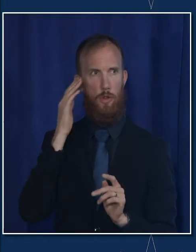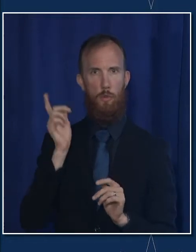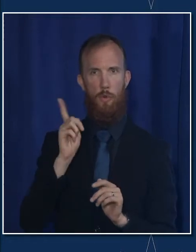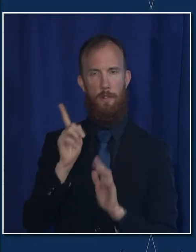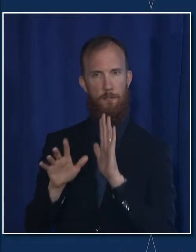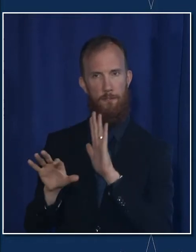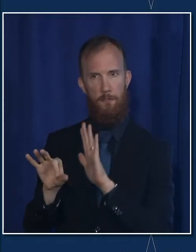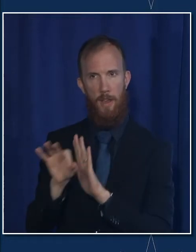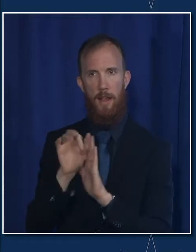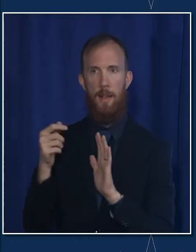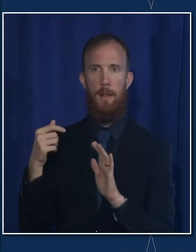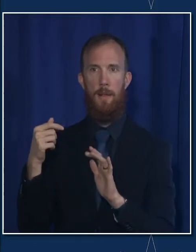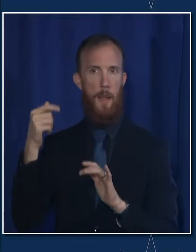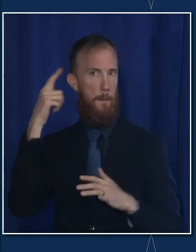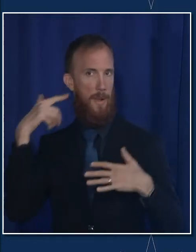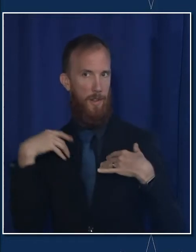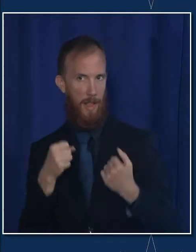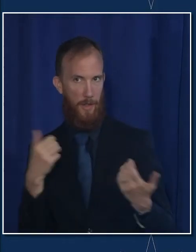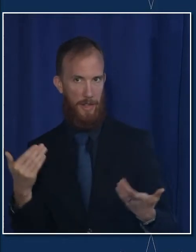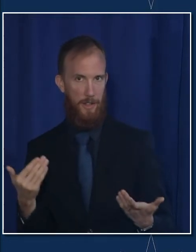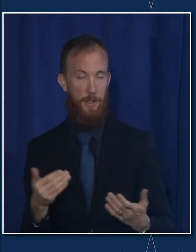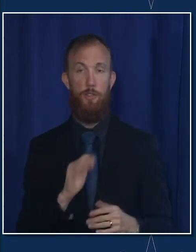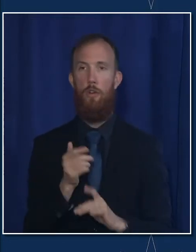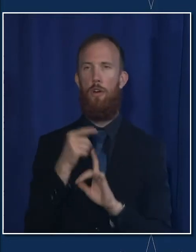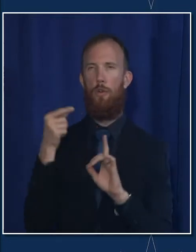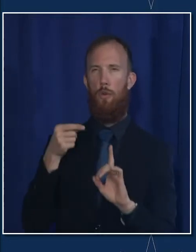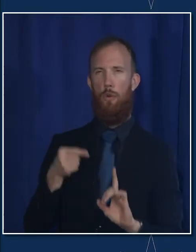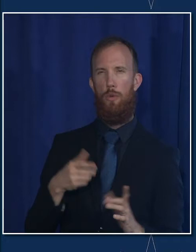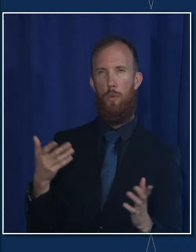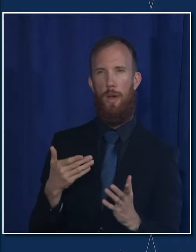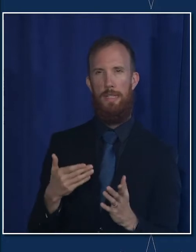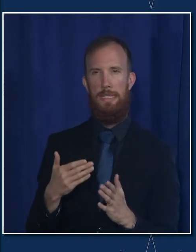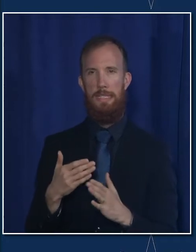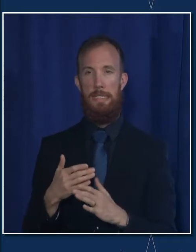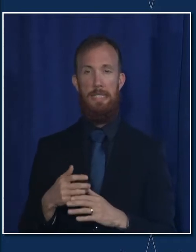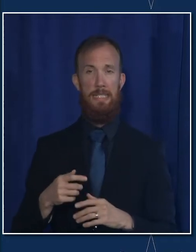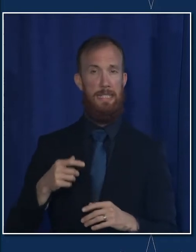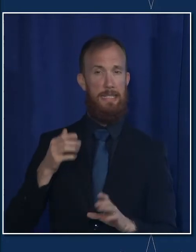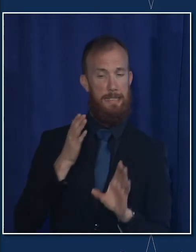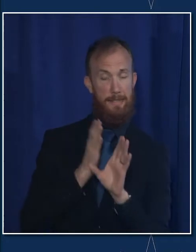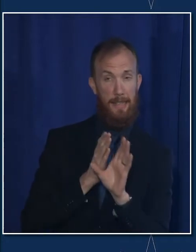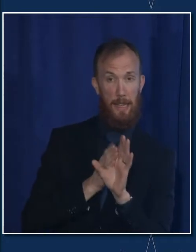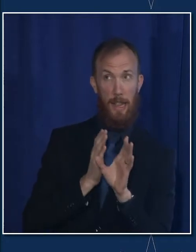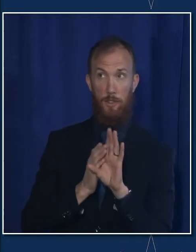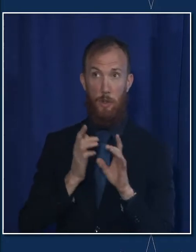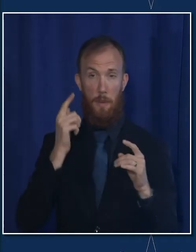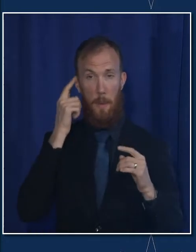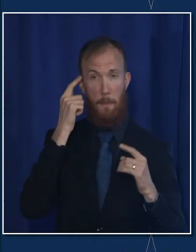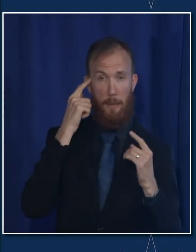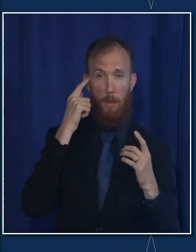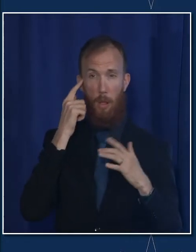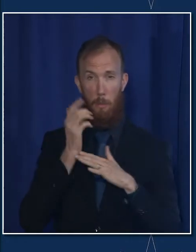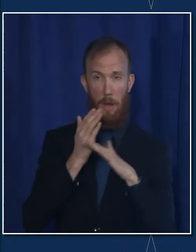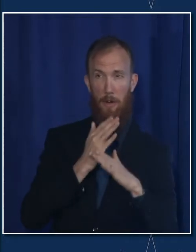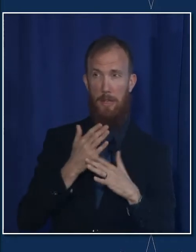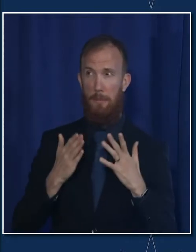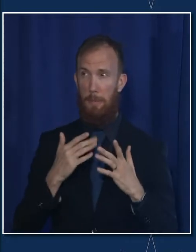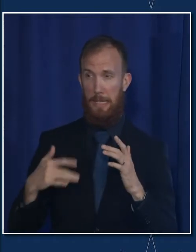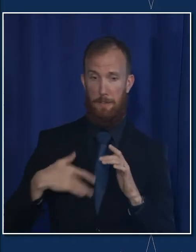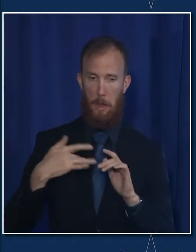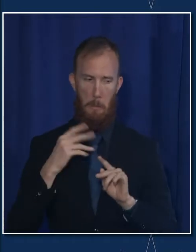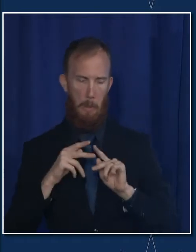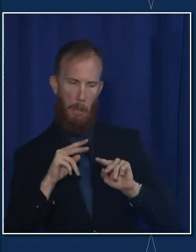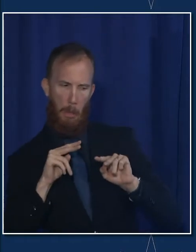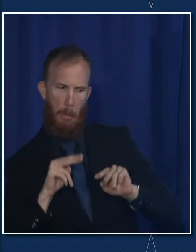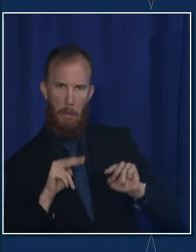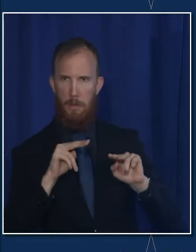this campaign are both to address psychological barriers to mental health care, like stigma or people feeling like culturally they shouldn't talk about mental